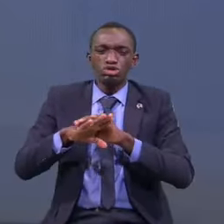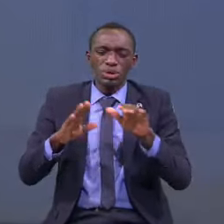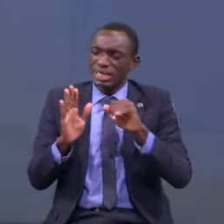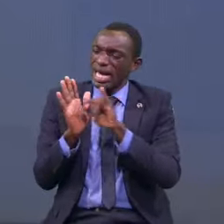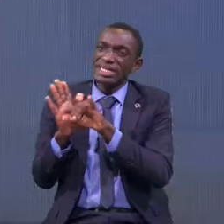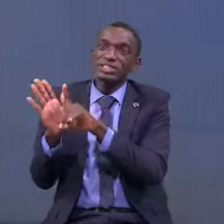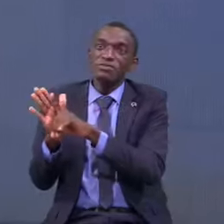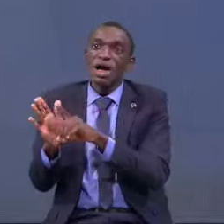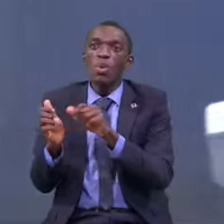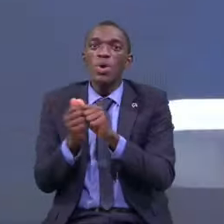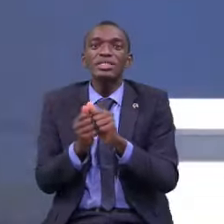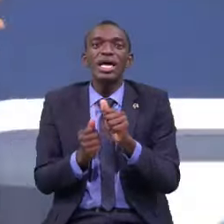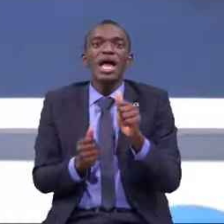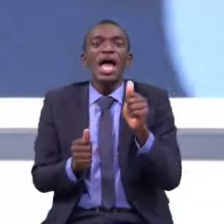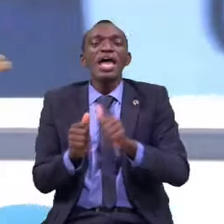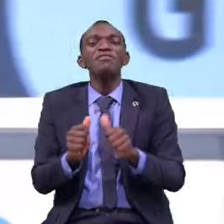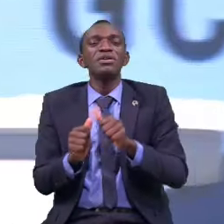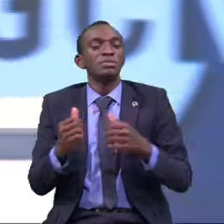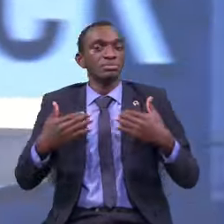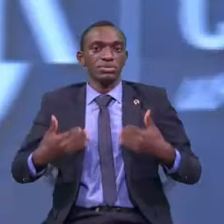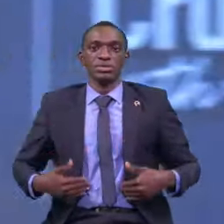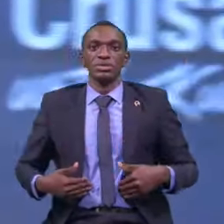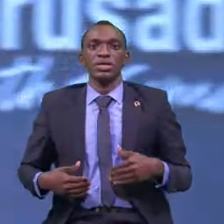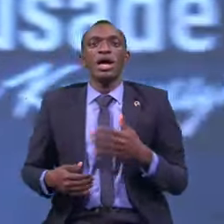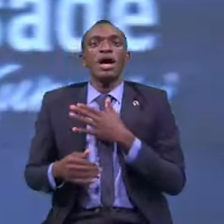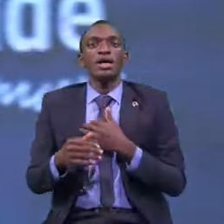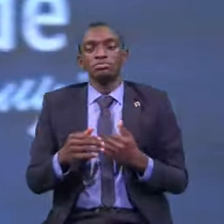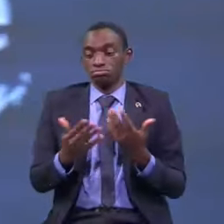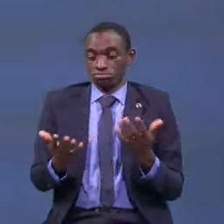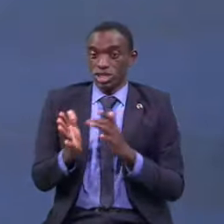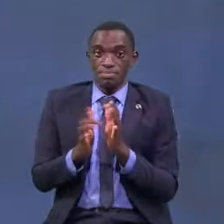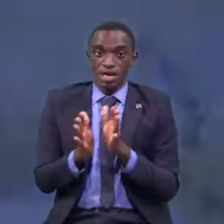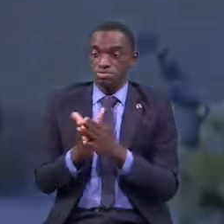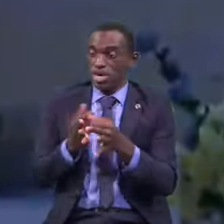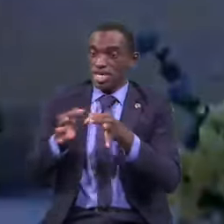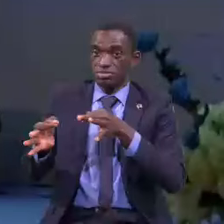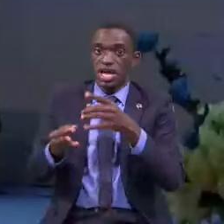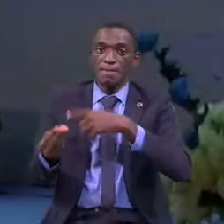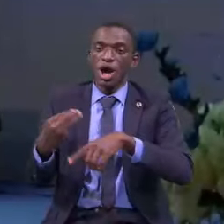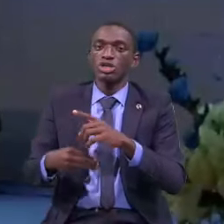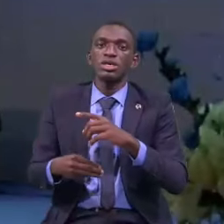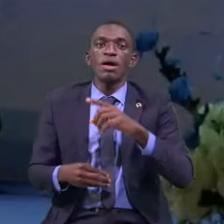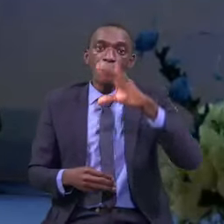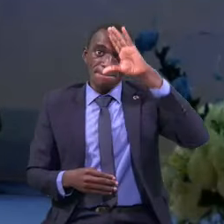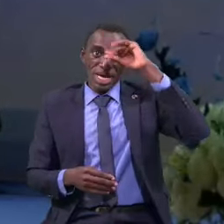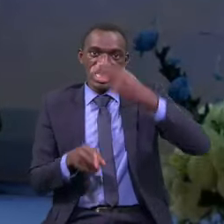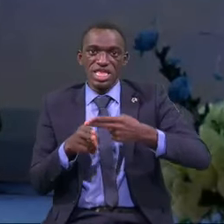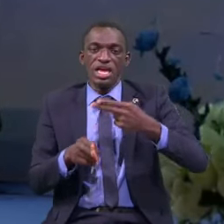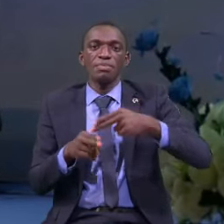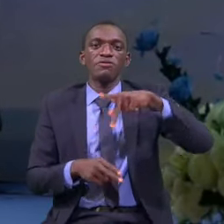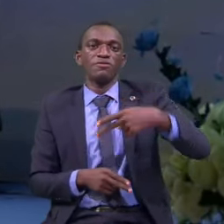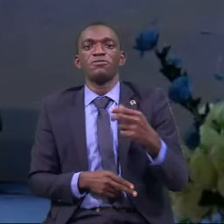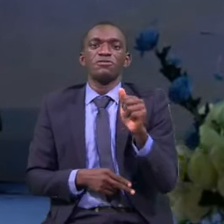everybody. The Bible talks about Pharaoh. And then he said, who is that